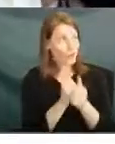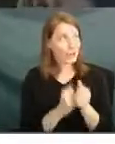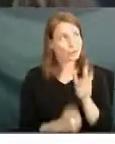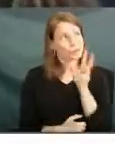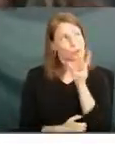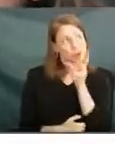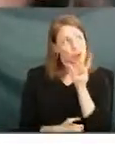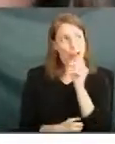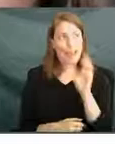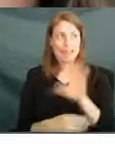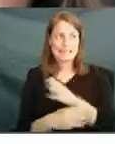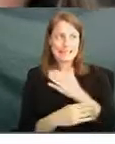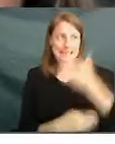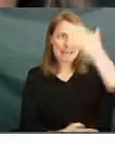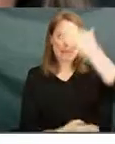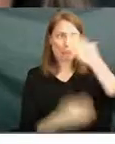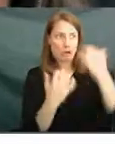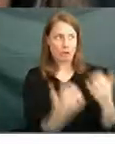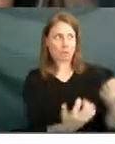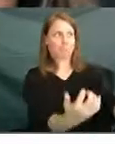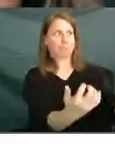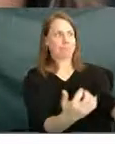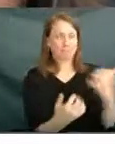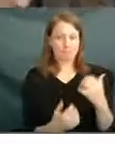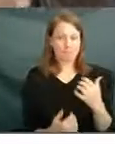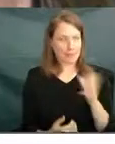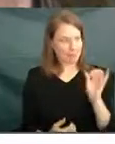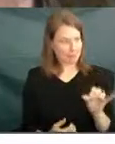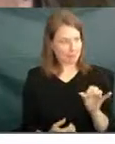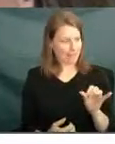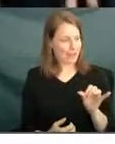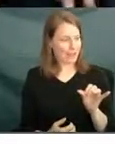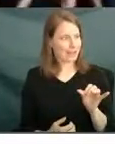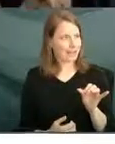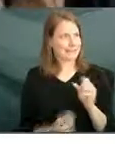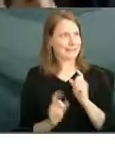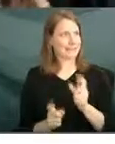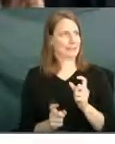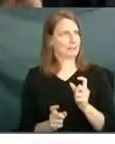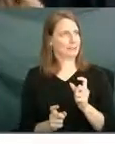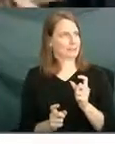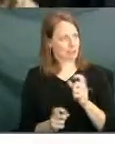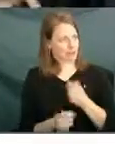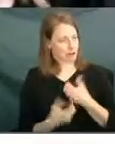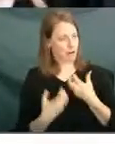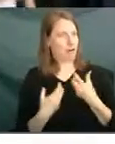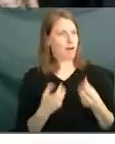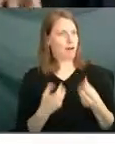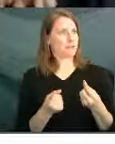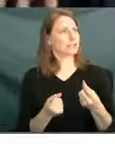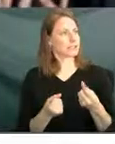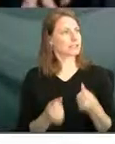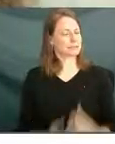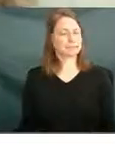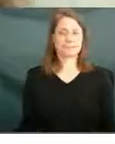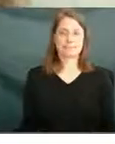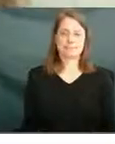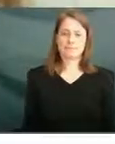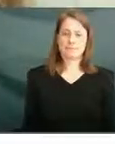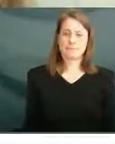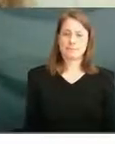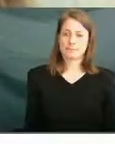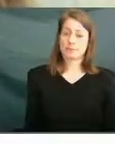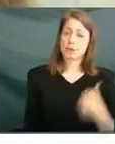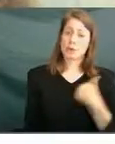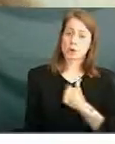confidence to stand out and be themselves. And that the teachers teach the pupils not to laugh